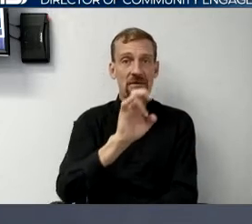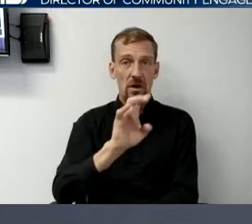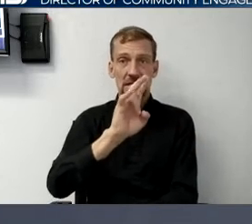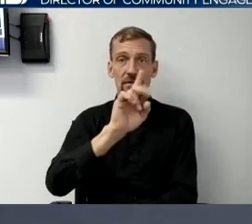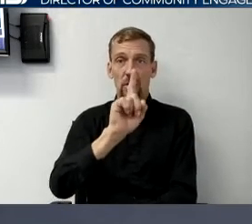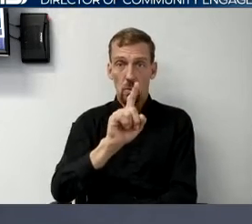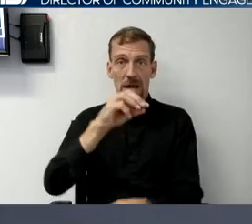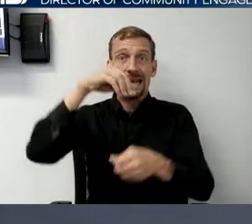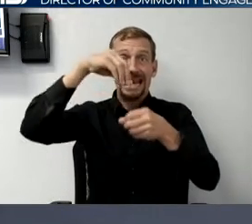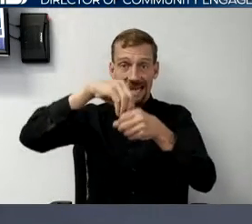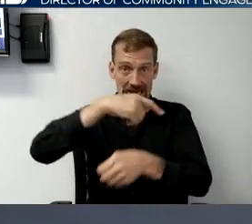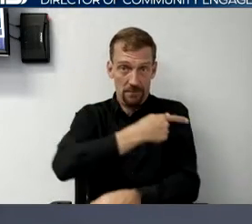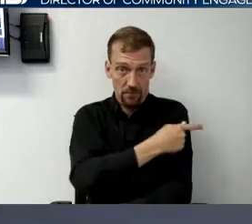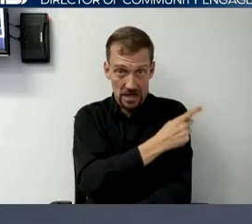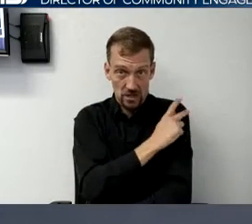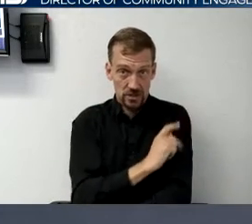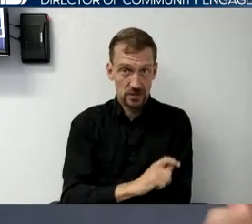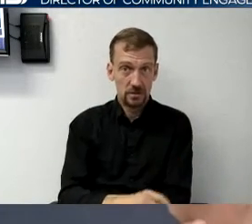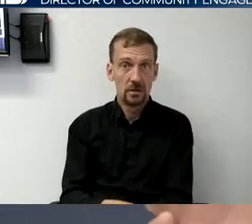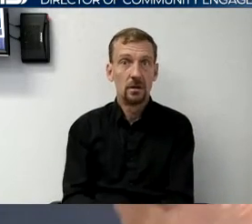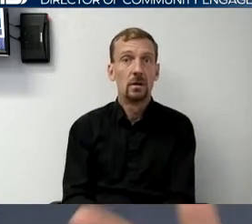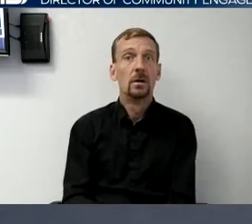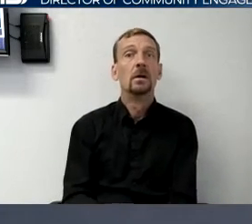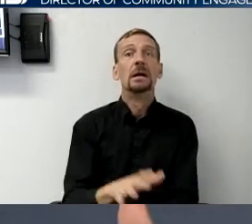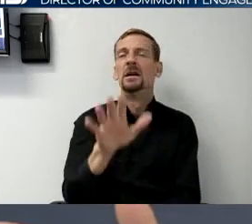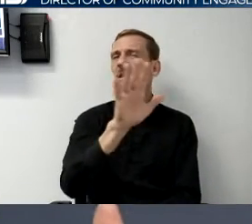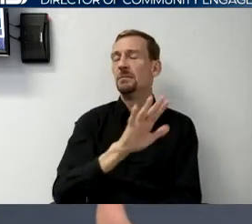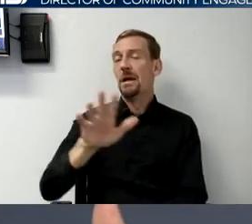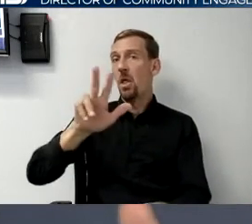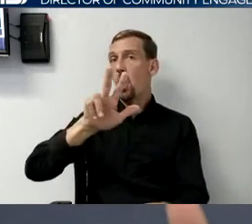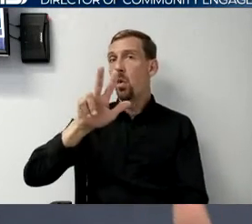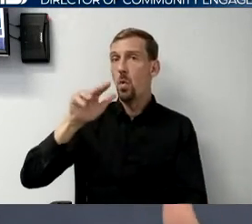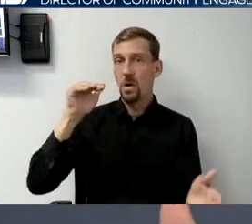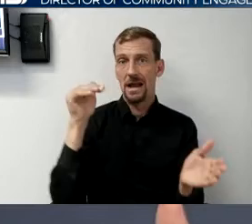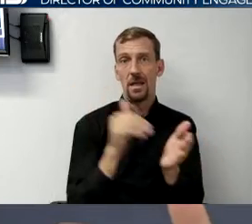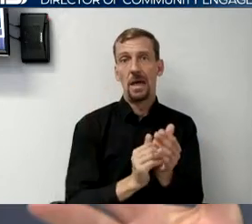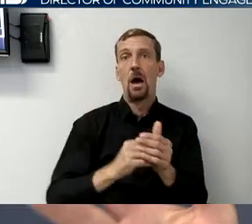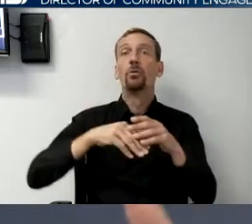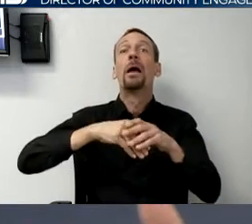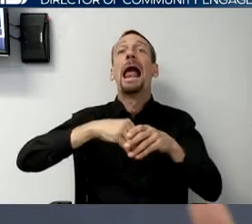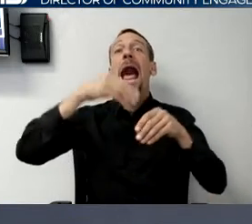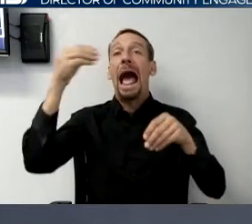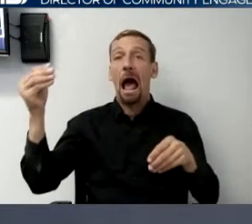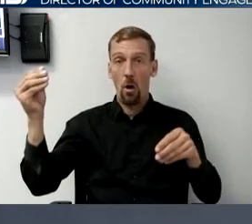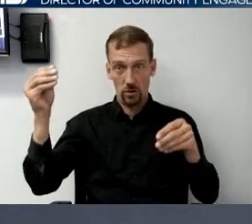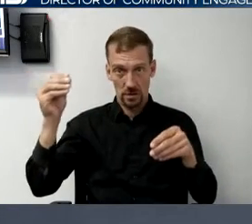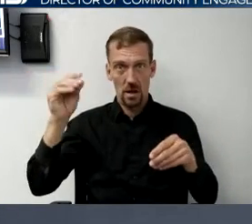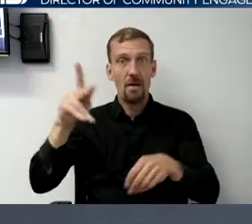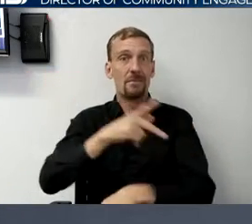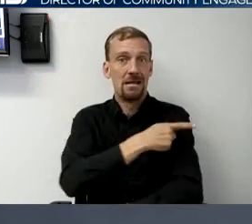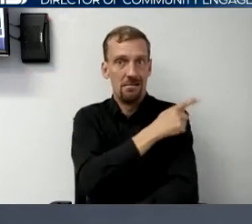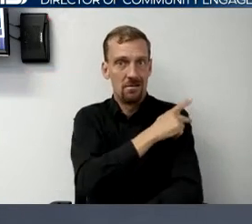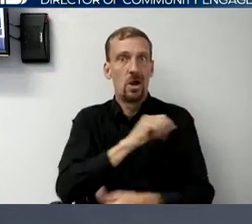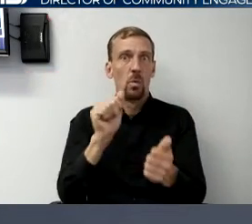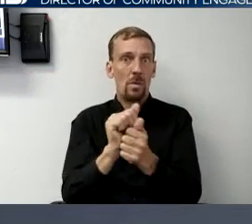771 inpatients in the hospital and approximately 3,000 treated as COVID